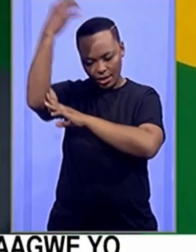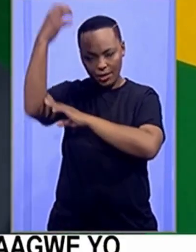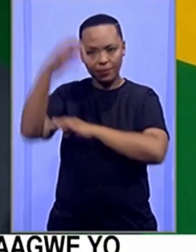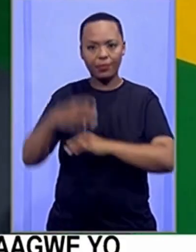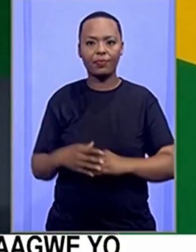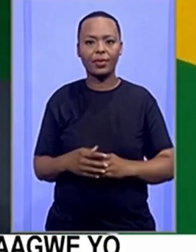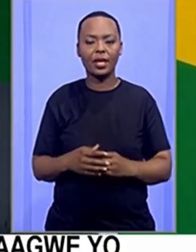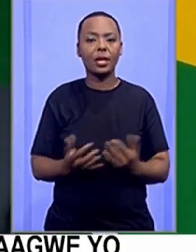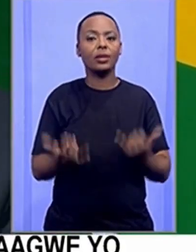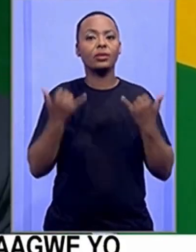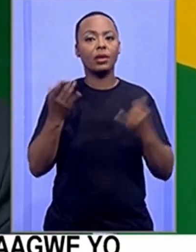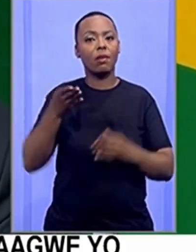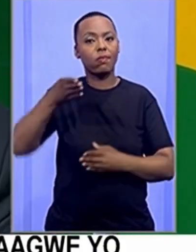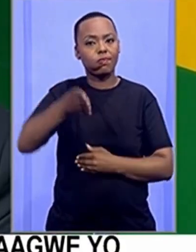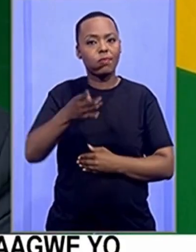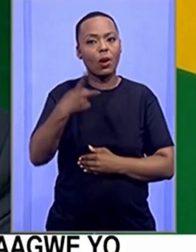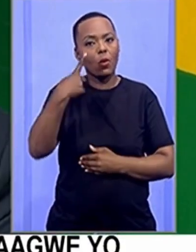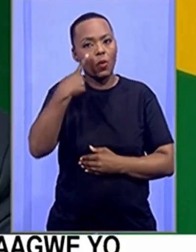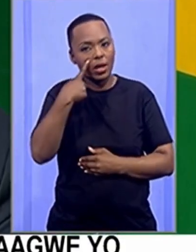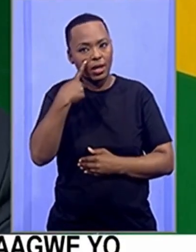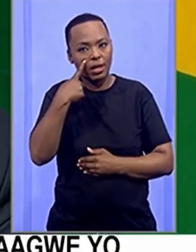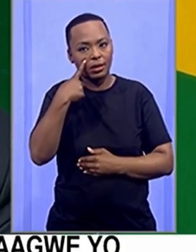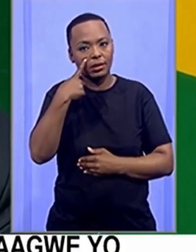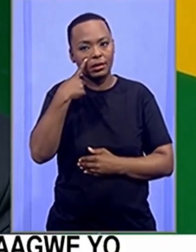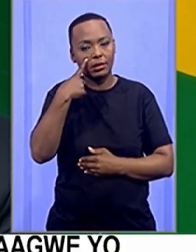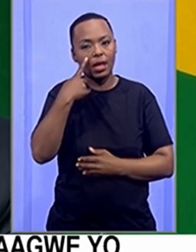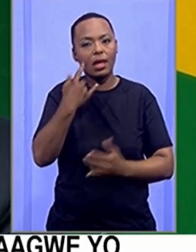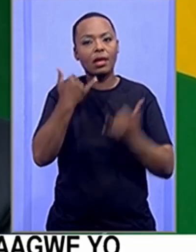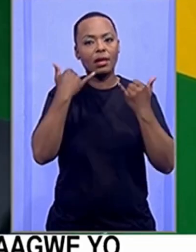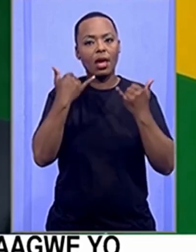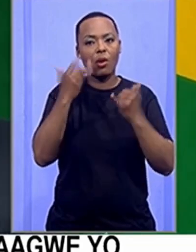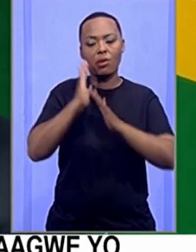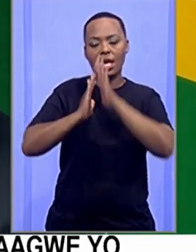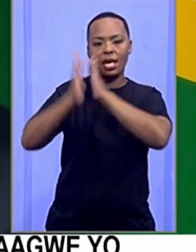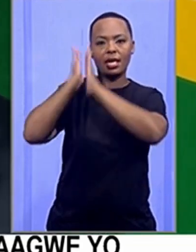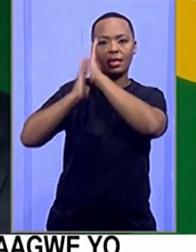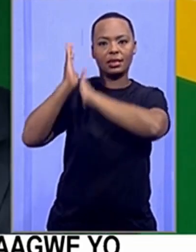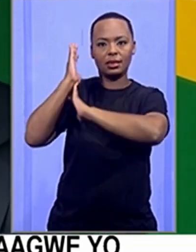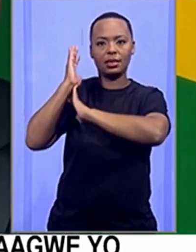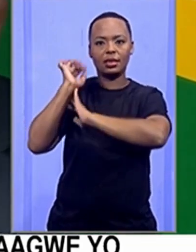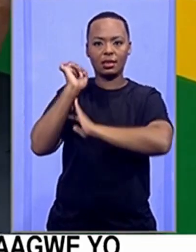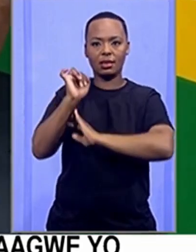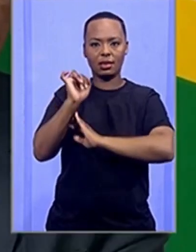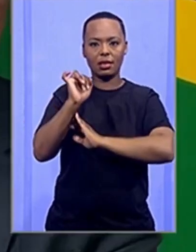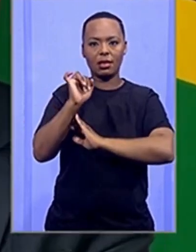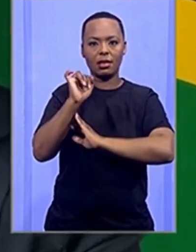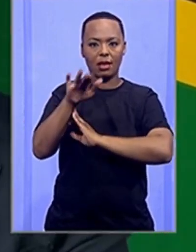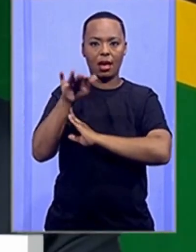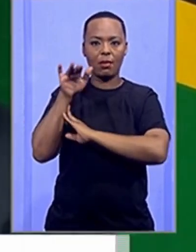witness a new epoch in the history of Amazulu.